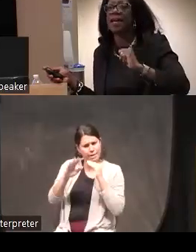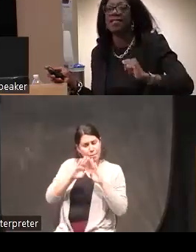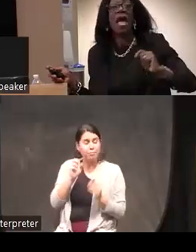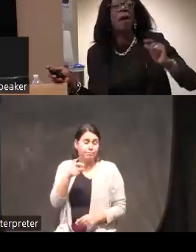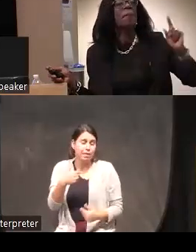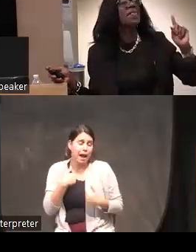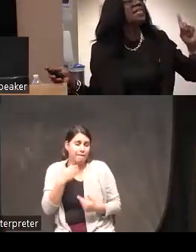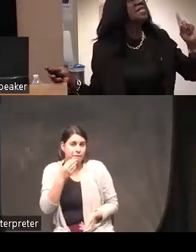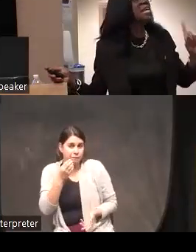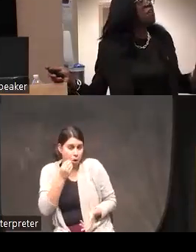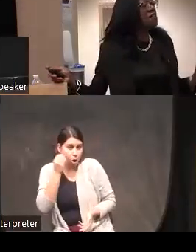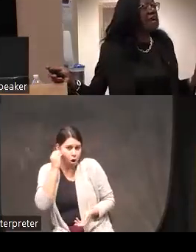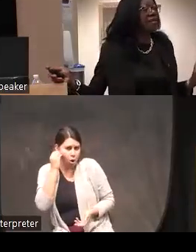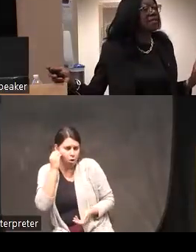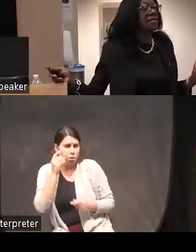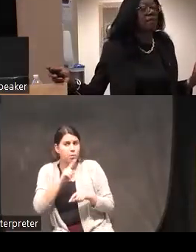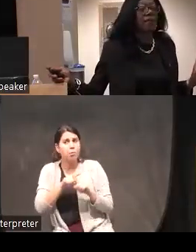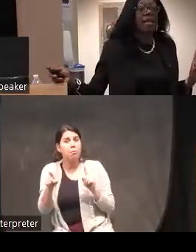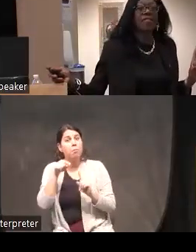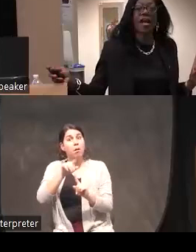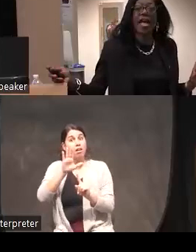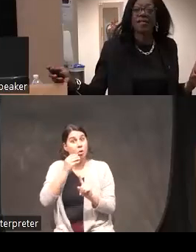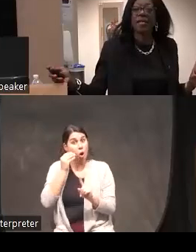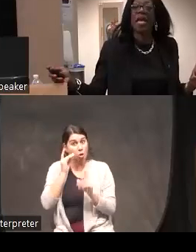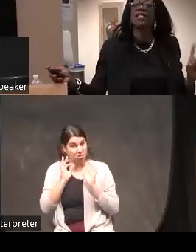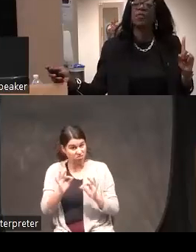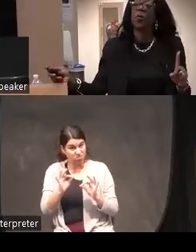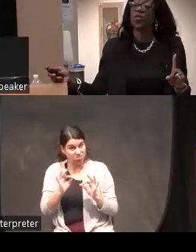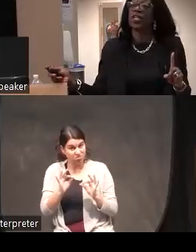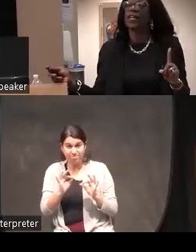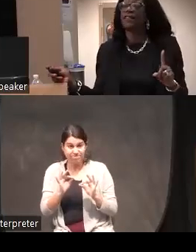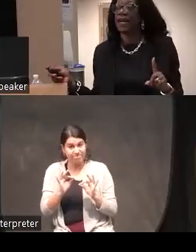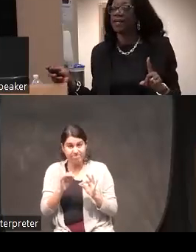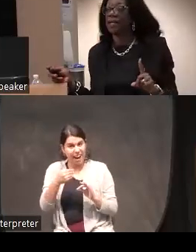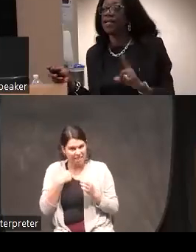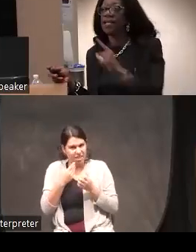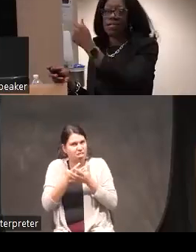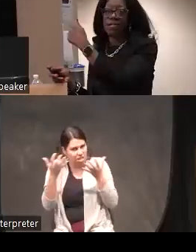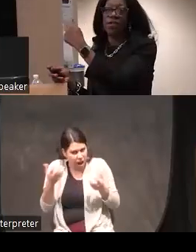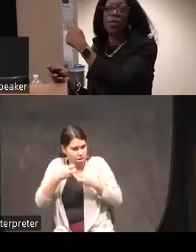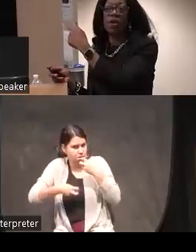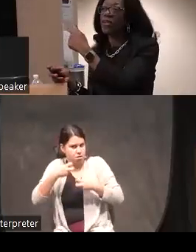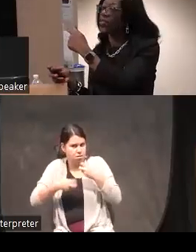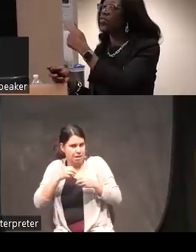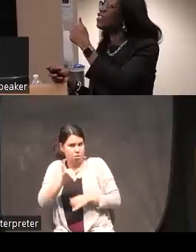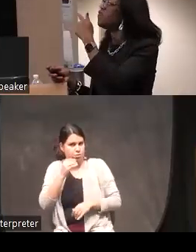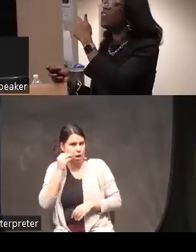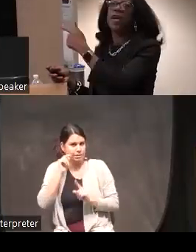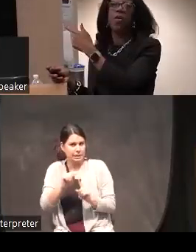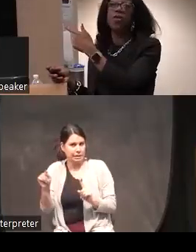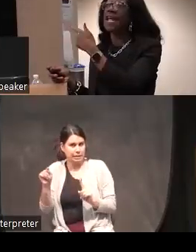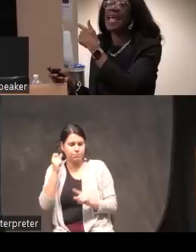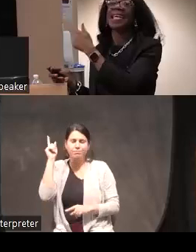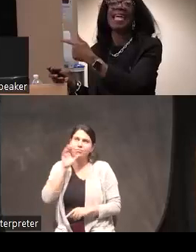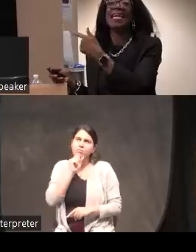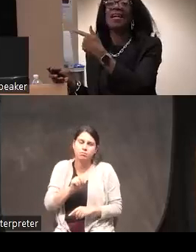have housing, but the defects in their housing disproportionately affect, and this is, if you are a researcher, this is very